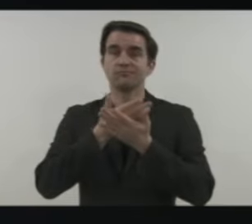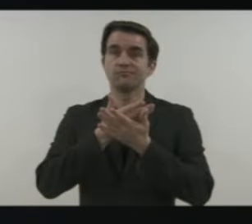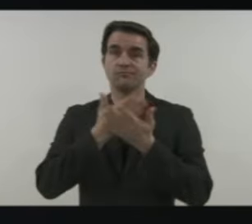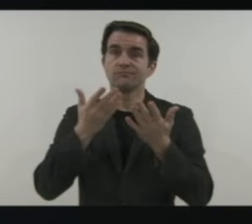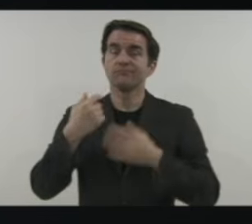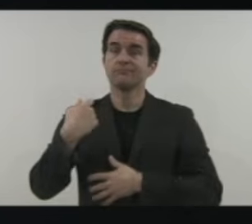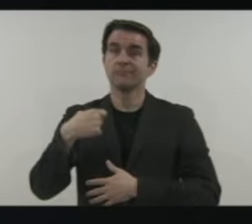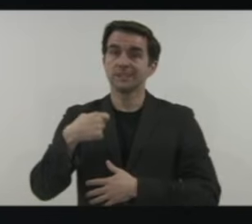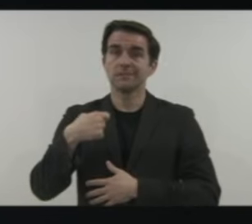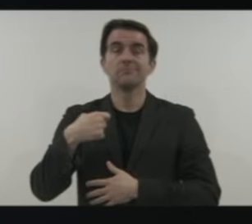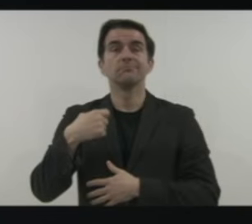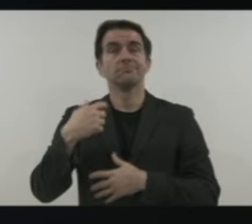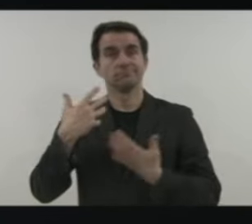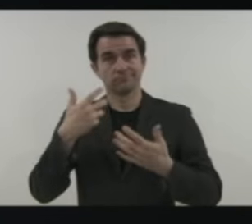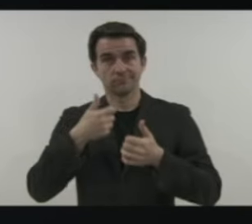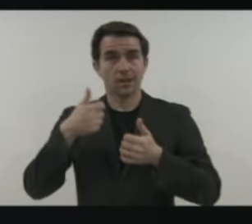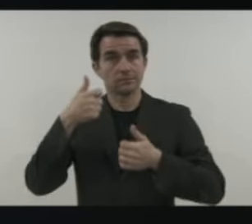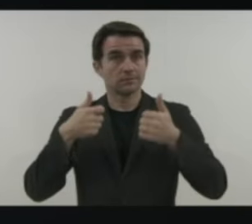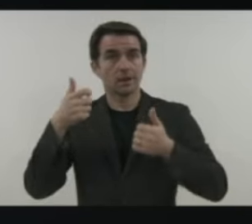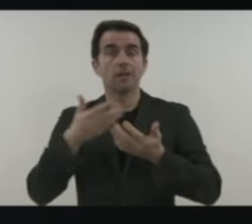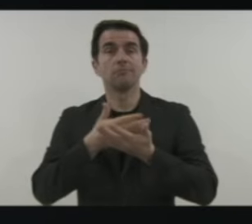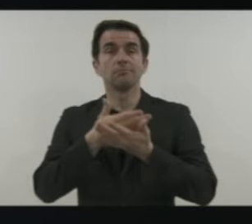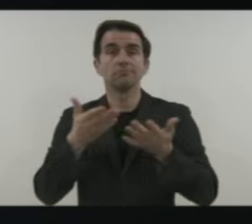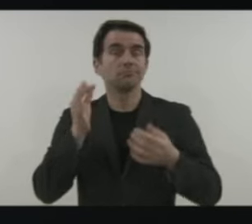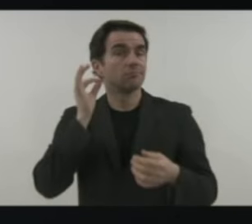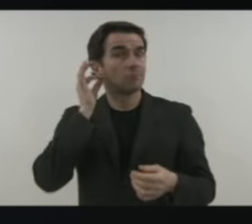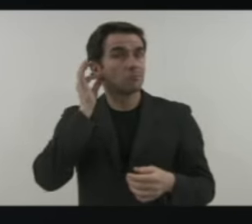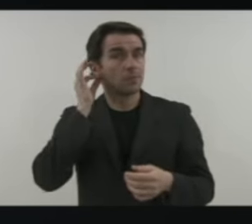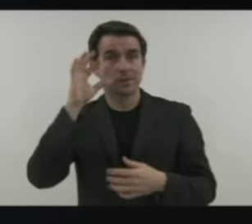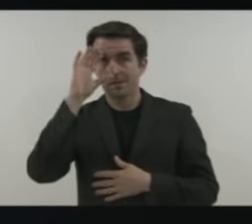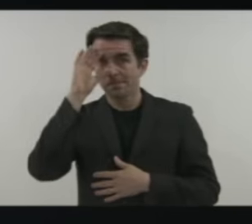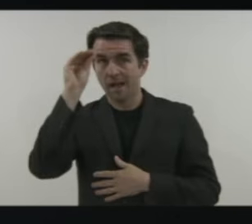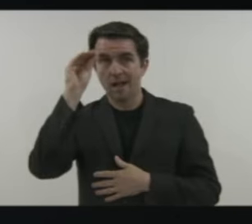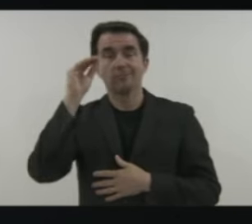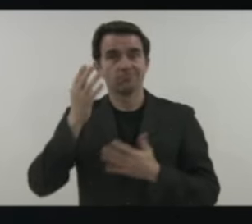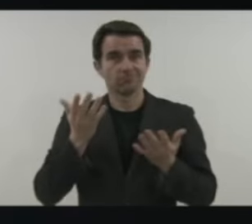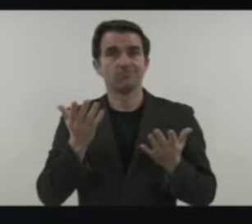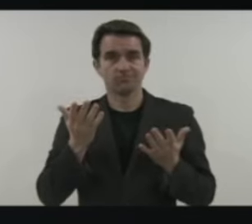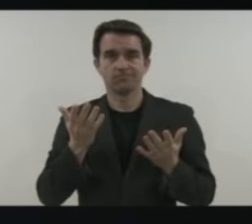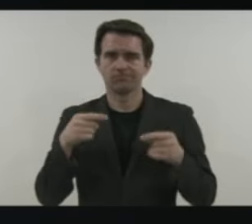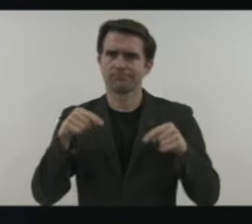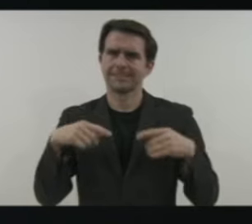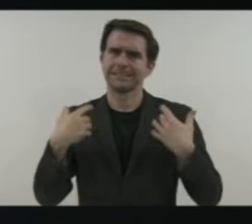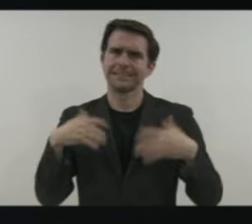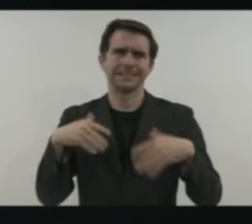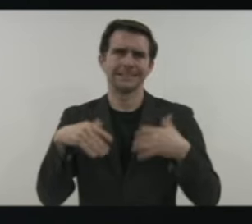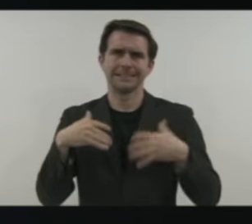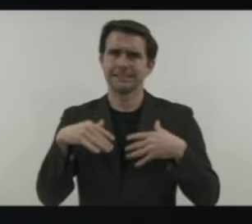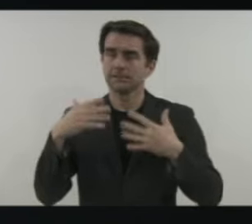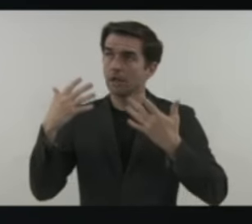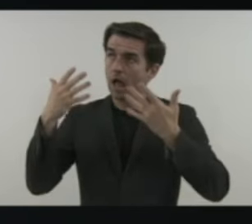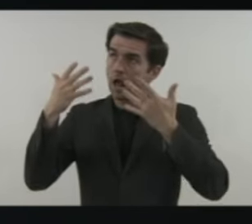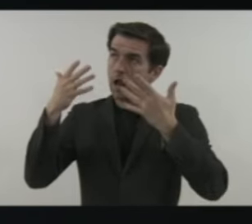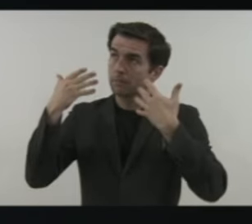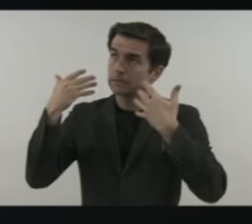is changing, and we are reminded of this fact almost weekly when another tragedy hits some part of the